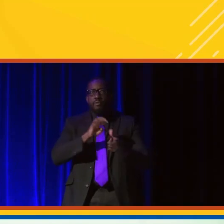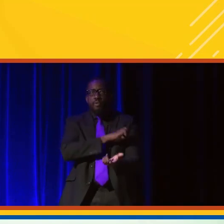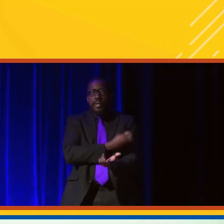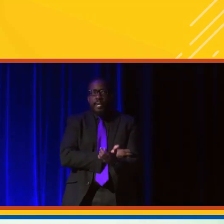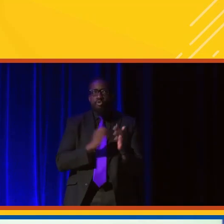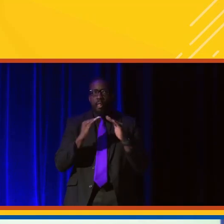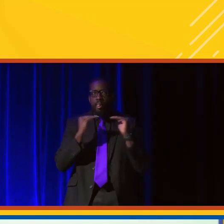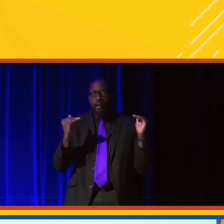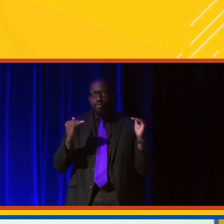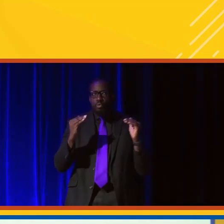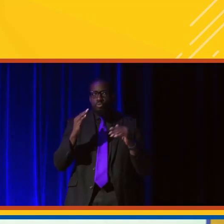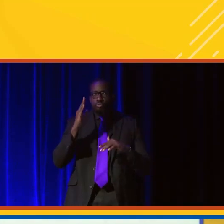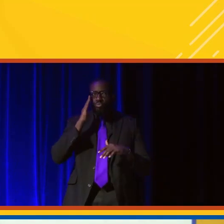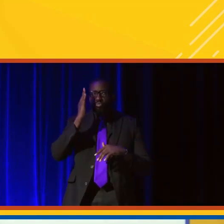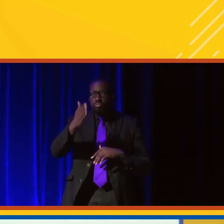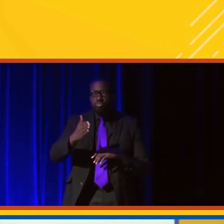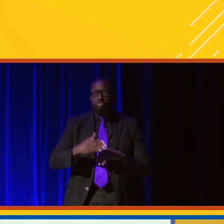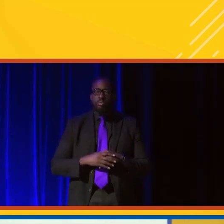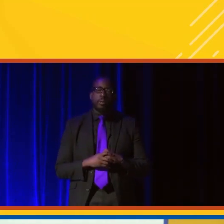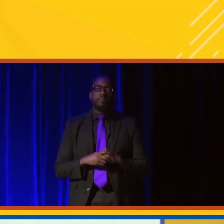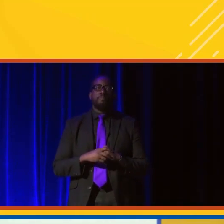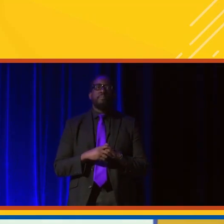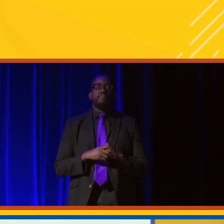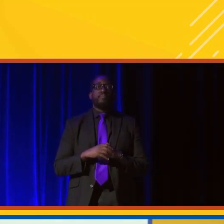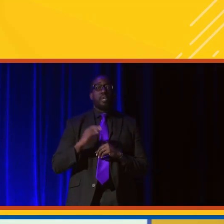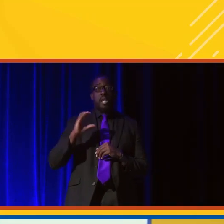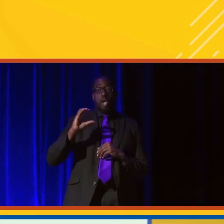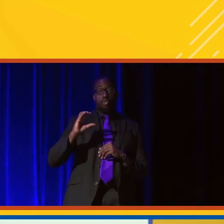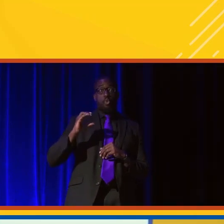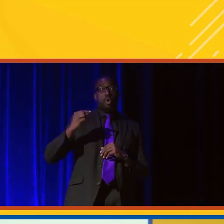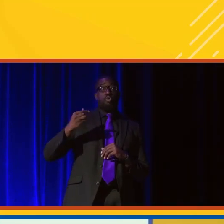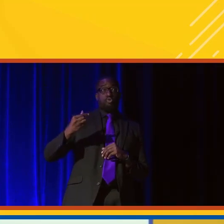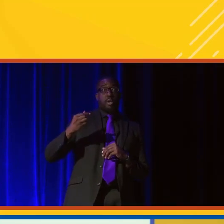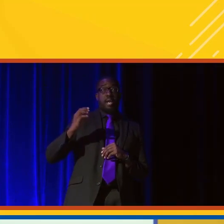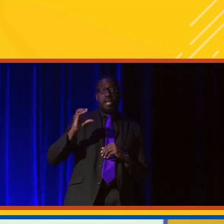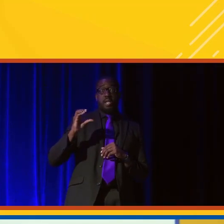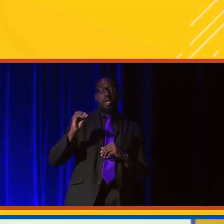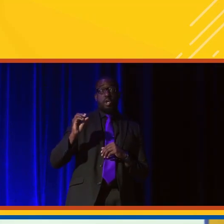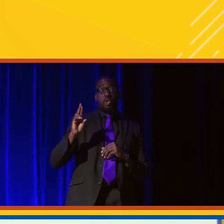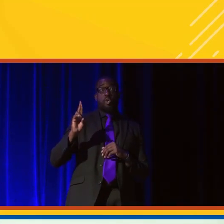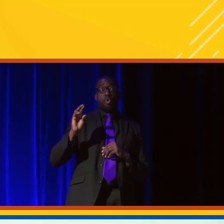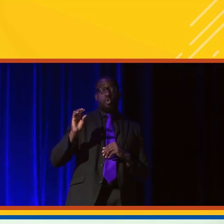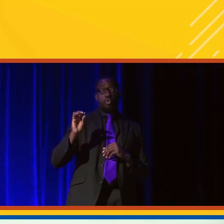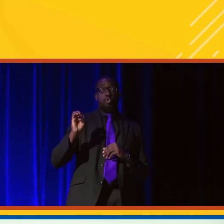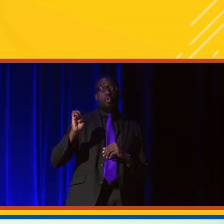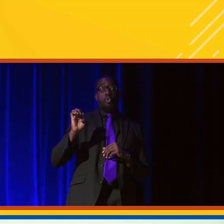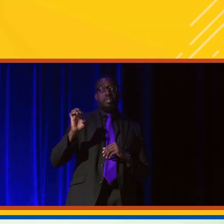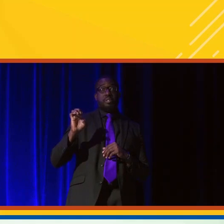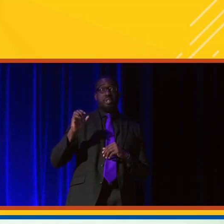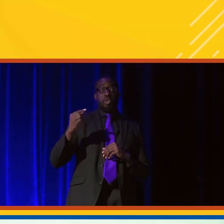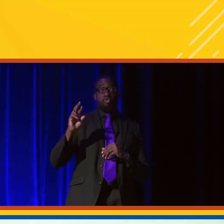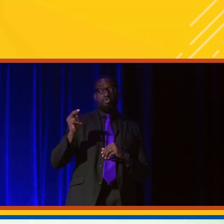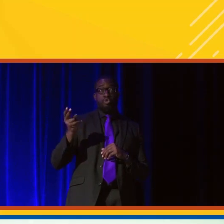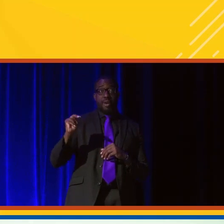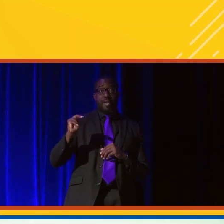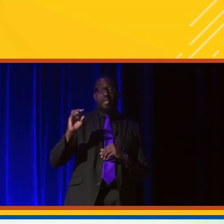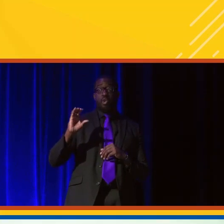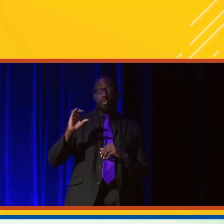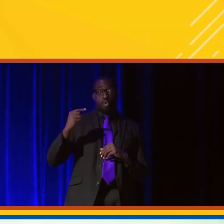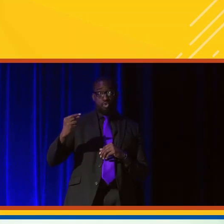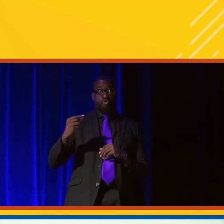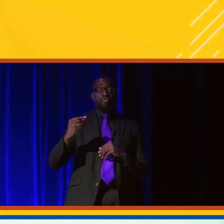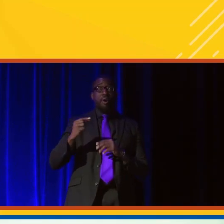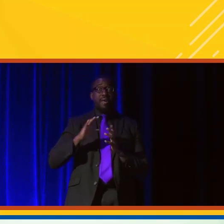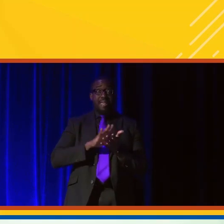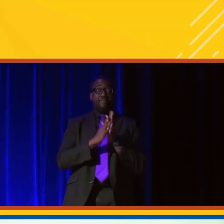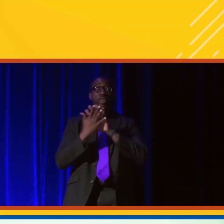the coarse grain resolution, this structure up here has averaged over a lot of this detail. So in